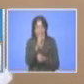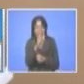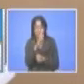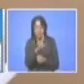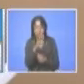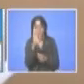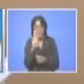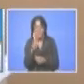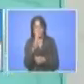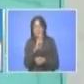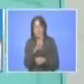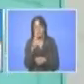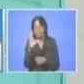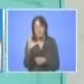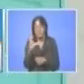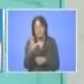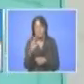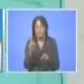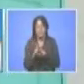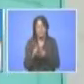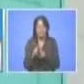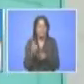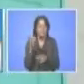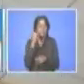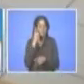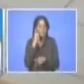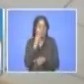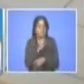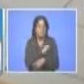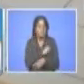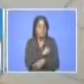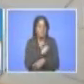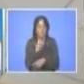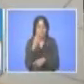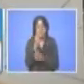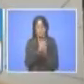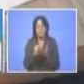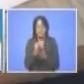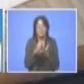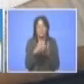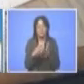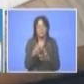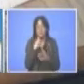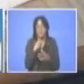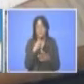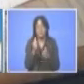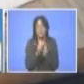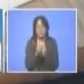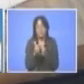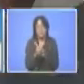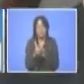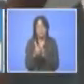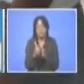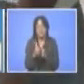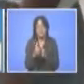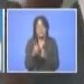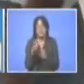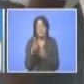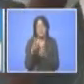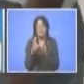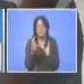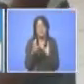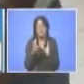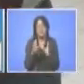is also proud of 12th grade student Dorica Smith, who passed subjects in the Bahamas General Certificate of Secondary Education exams while